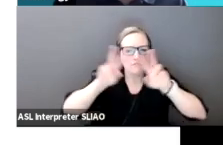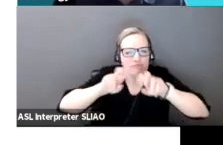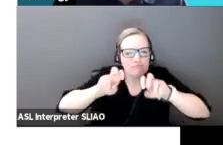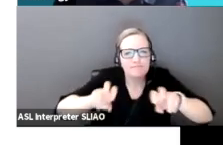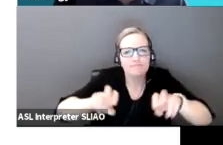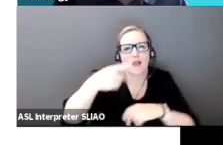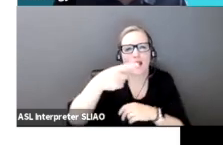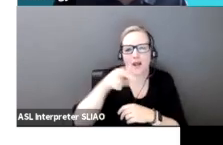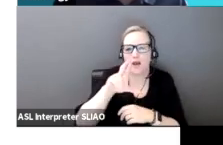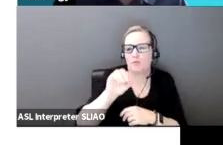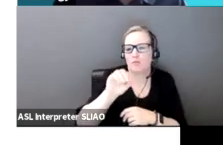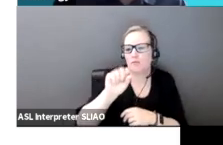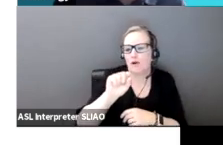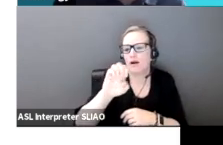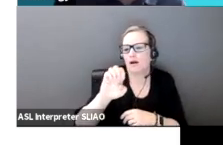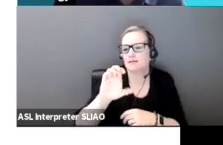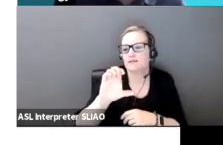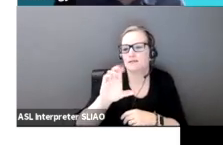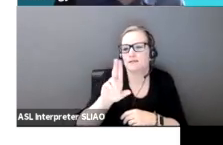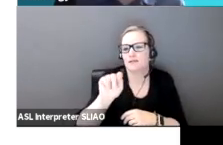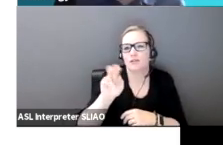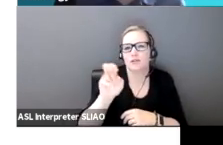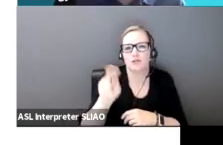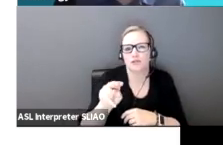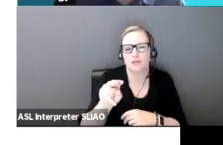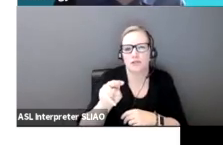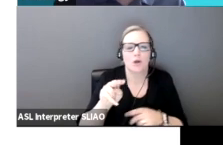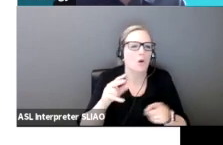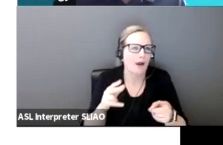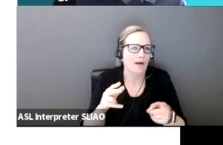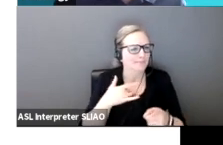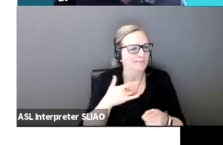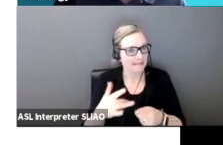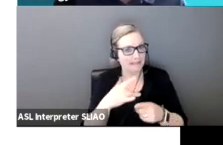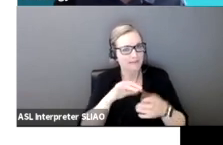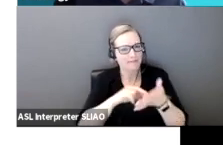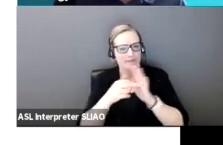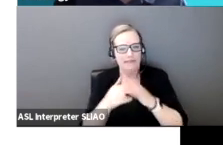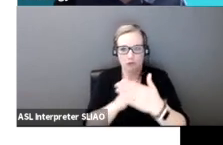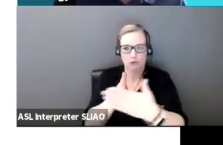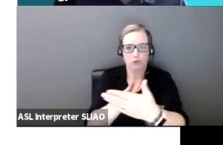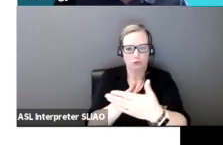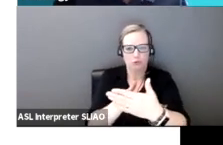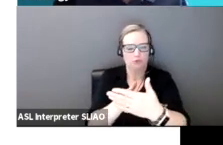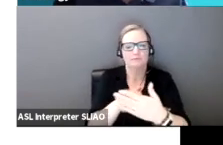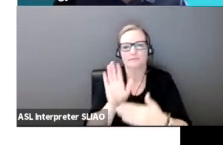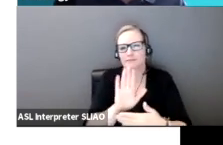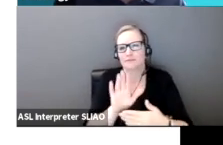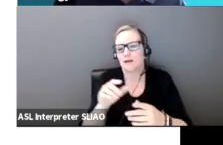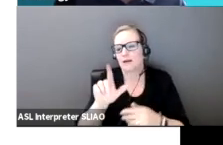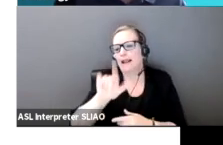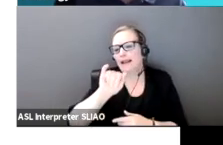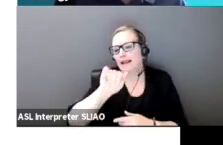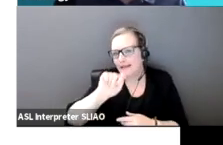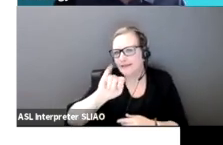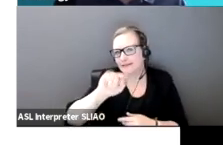refer to, and just colloquially, we talk about prosecution being you sue someone. That's actually litigation.